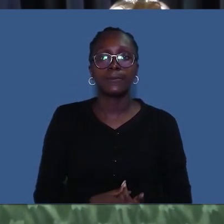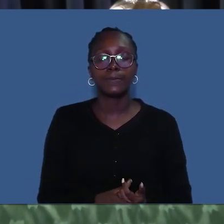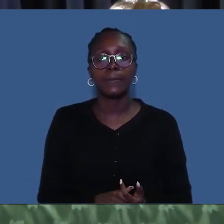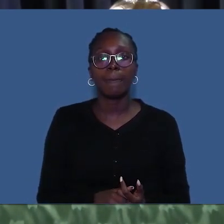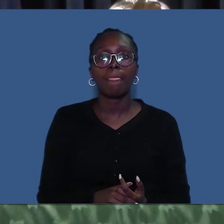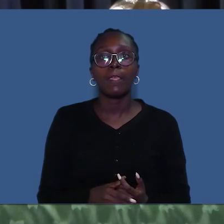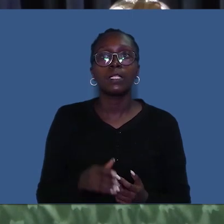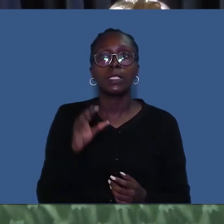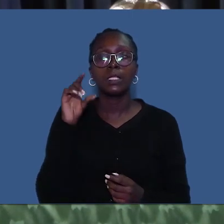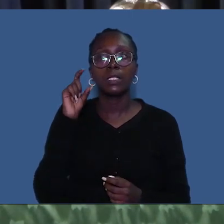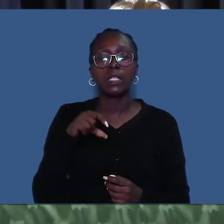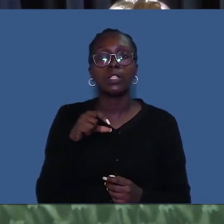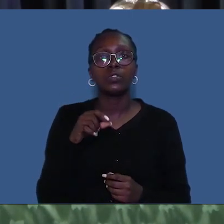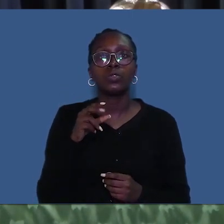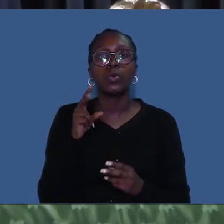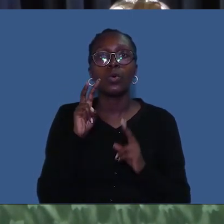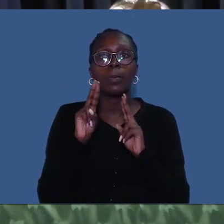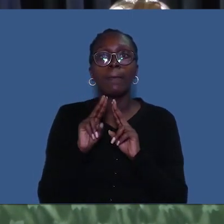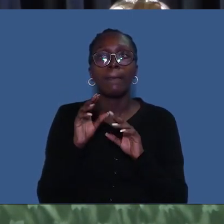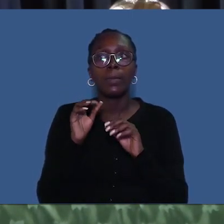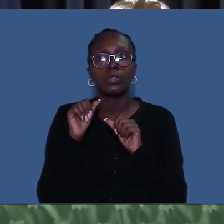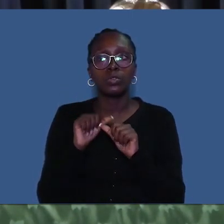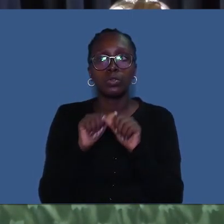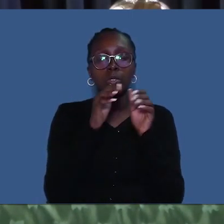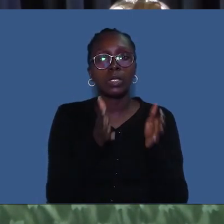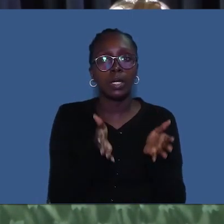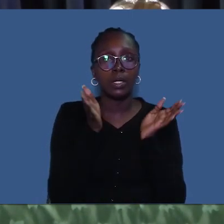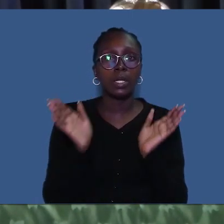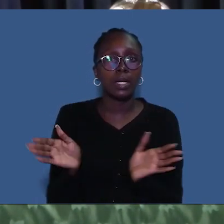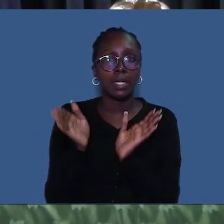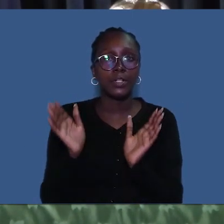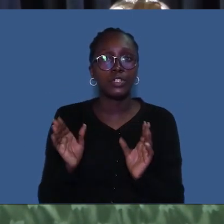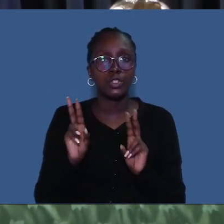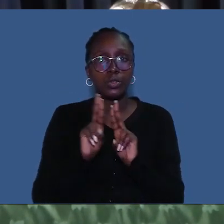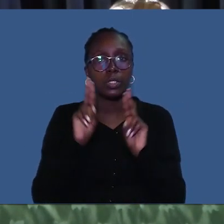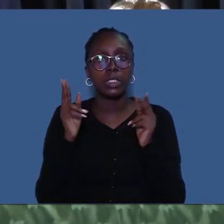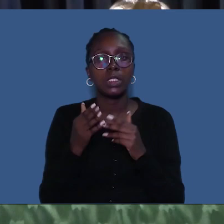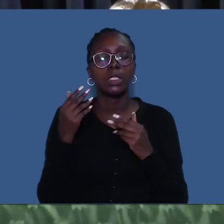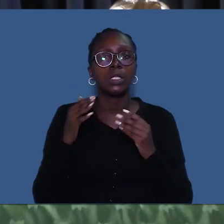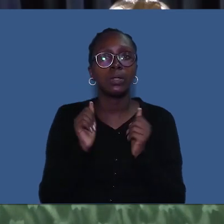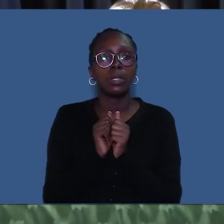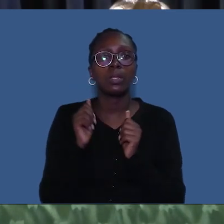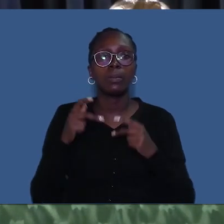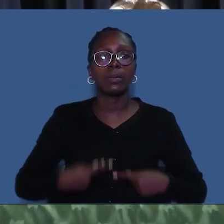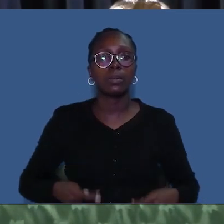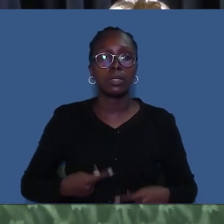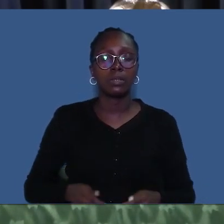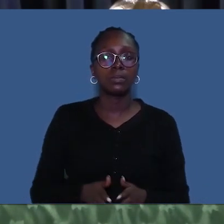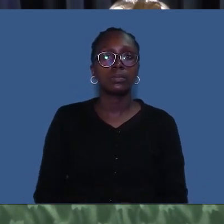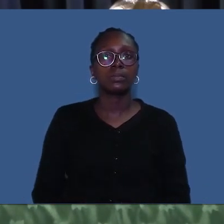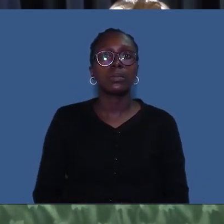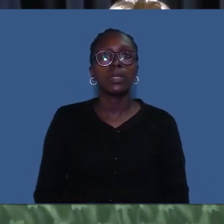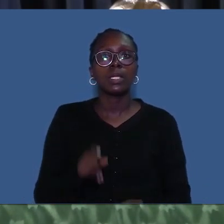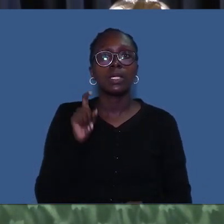unity, love, and peace. And we also need to look out for their service. Are they serving with faithfulness, with